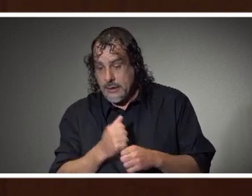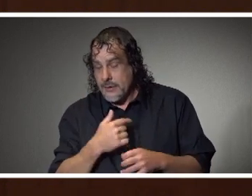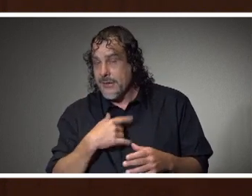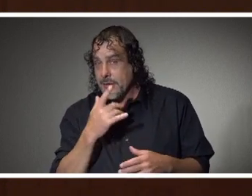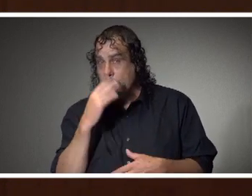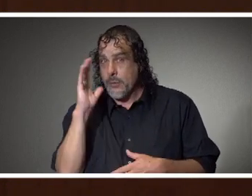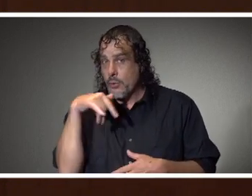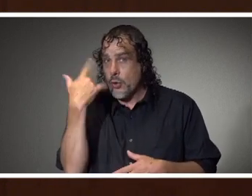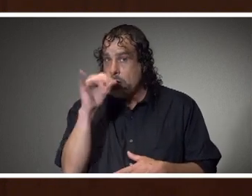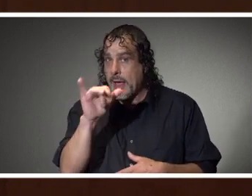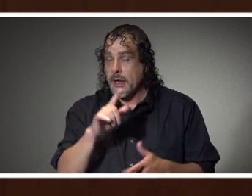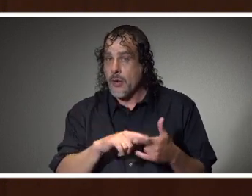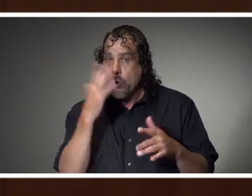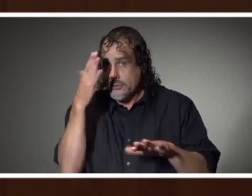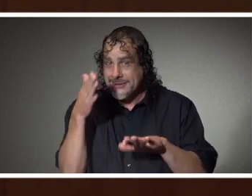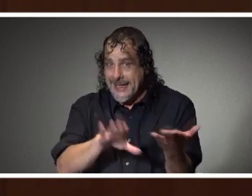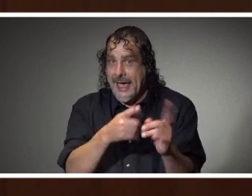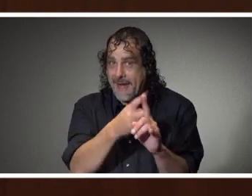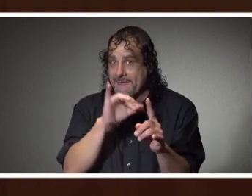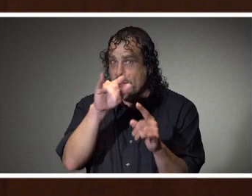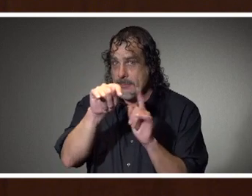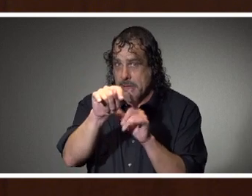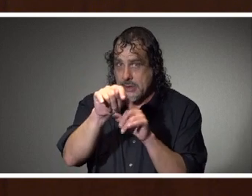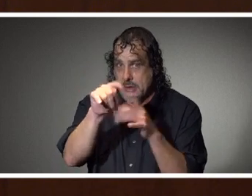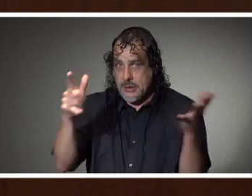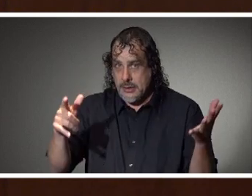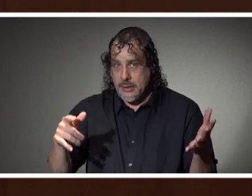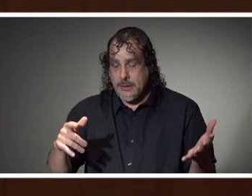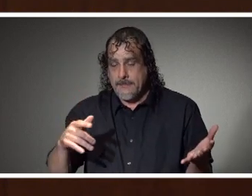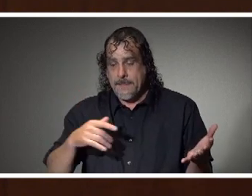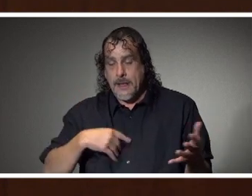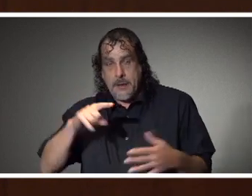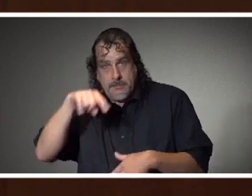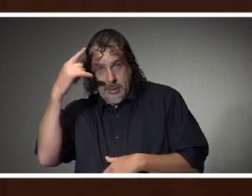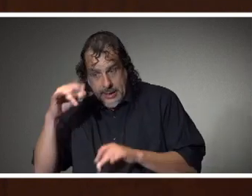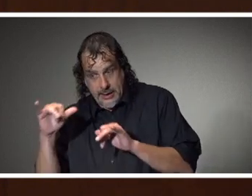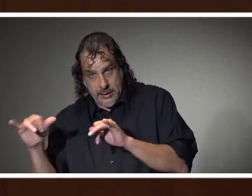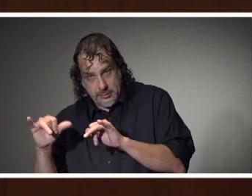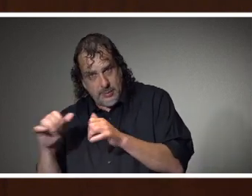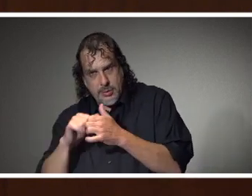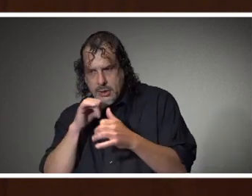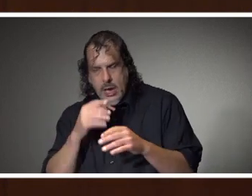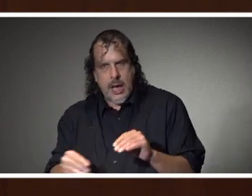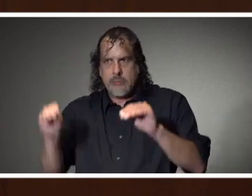likely to die. That same sort of pattern holds for African Americans, although not at the same degree.